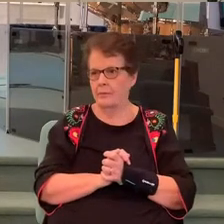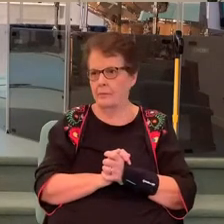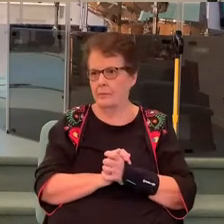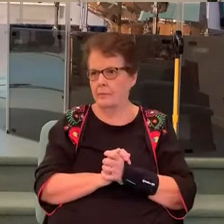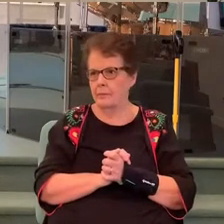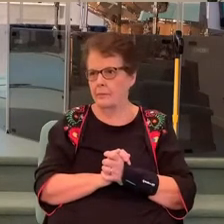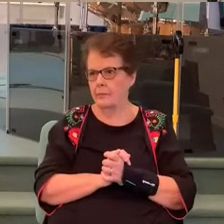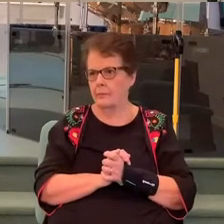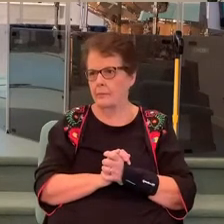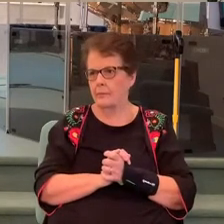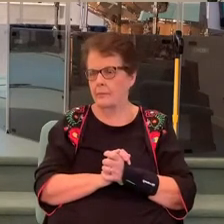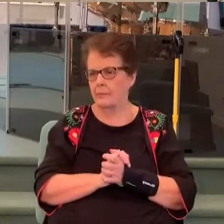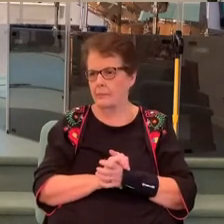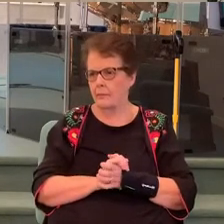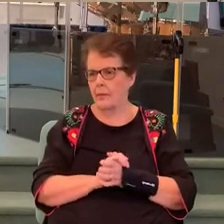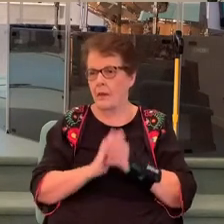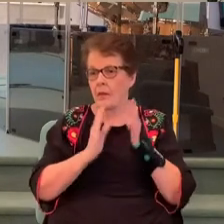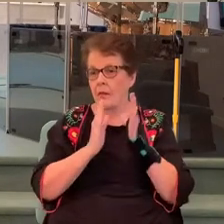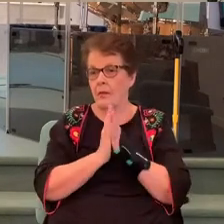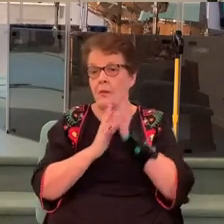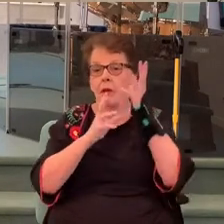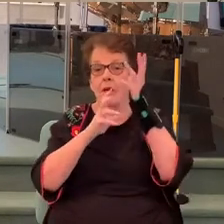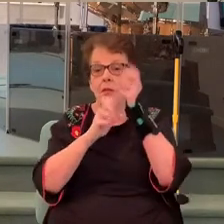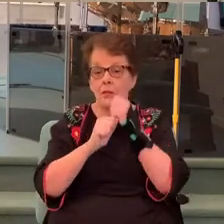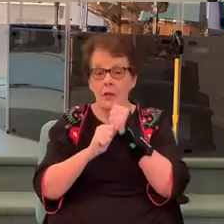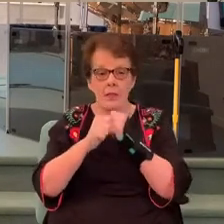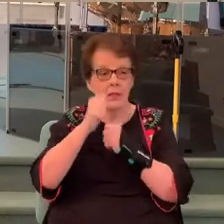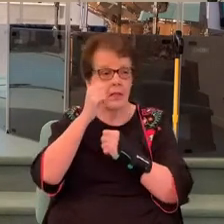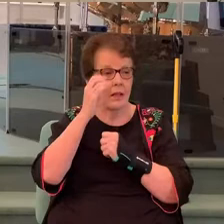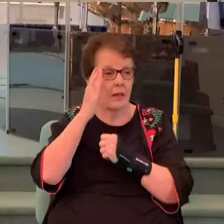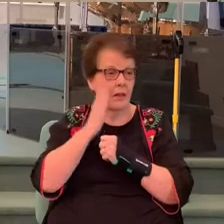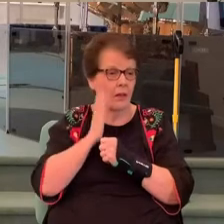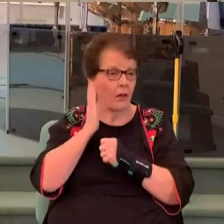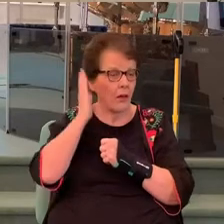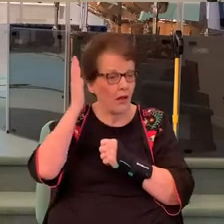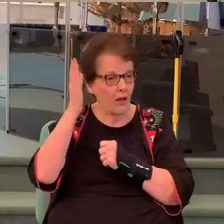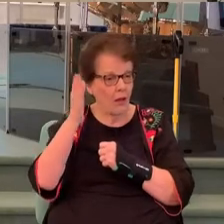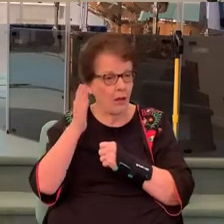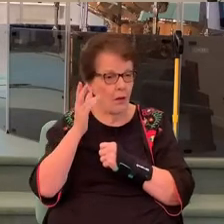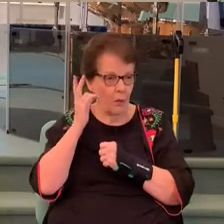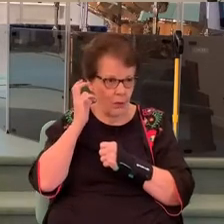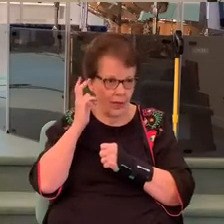Why we should pray. We pray trusting that God will hear and that God will heal.